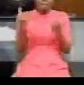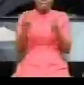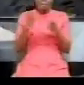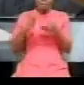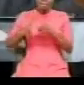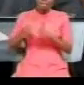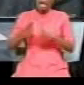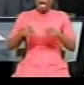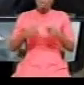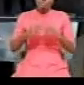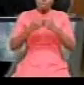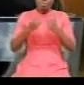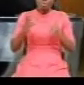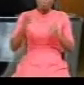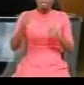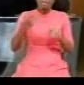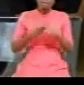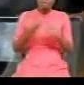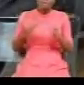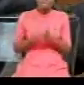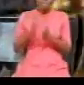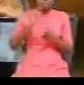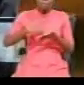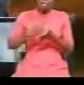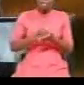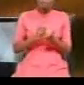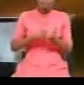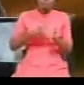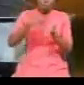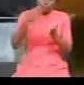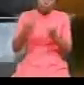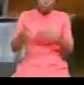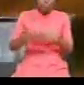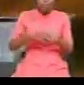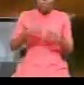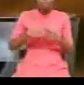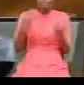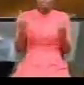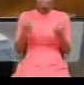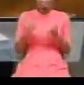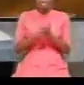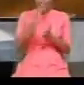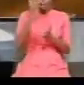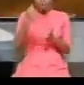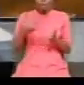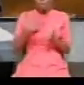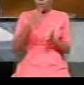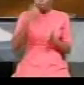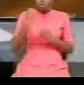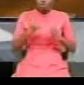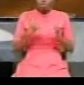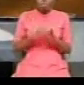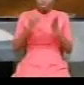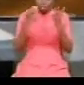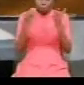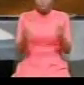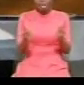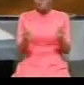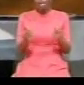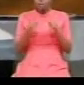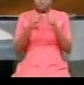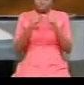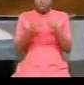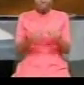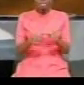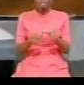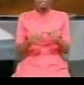to separate themselves from things that made them to fall back to sin again. That is why we must do it promptly, quickly,